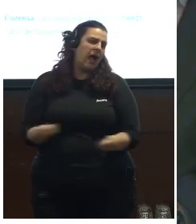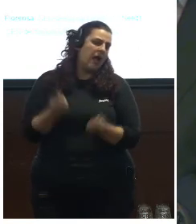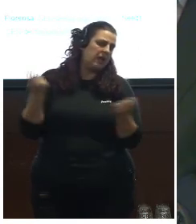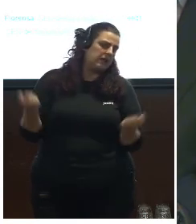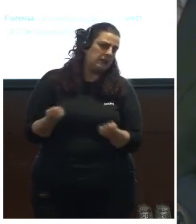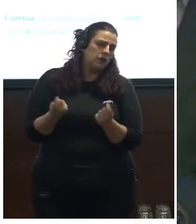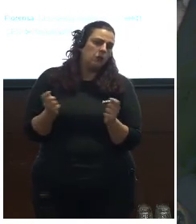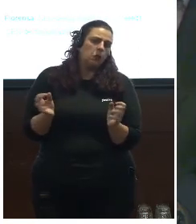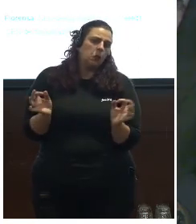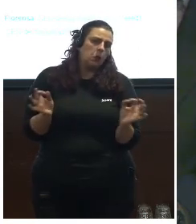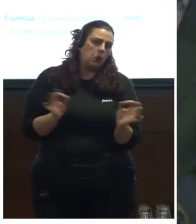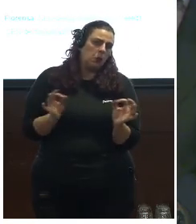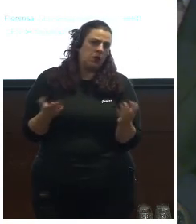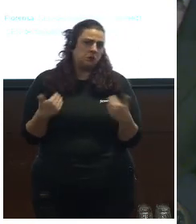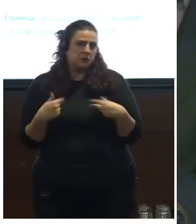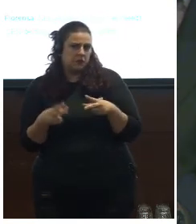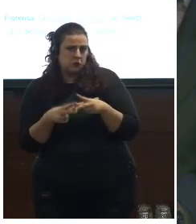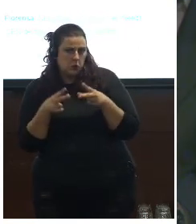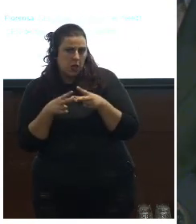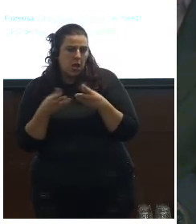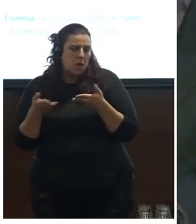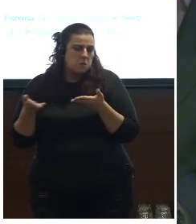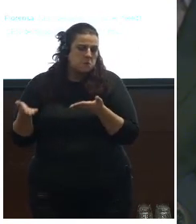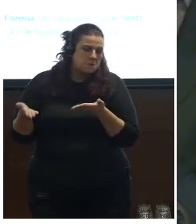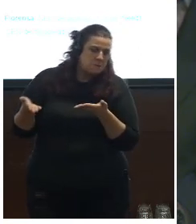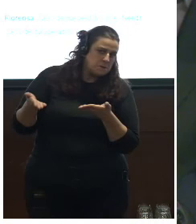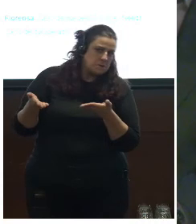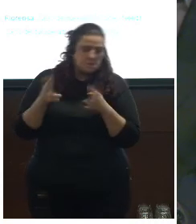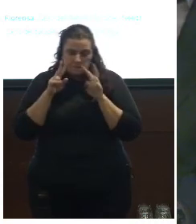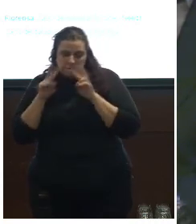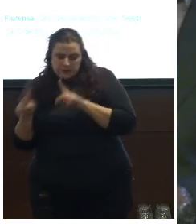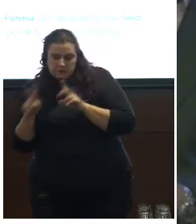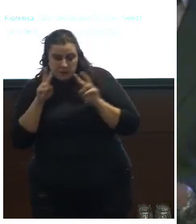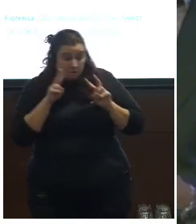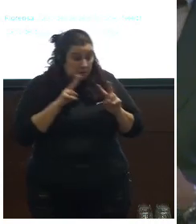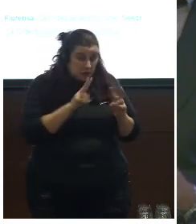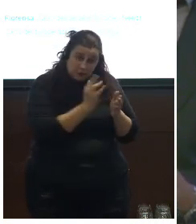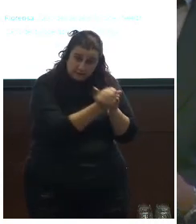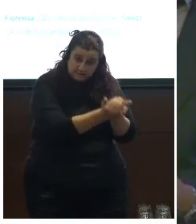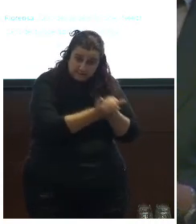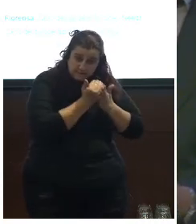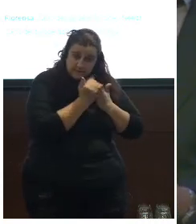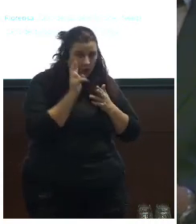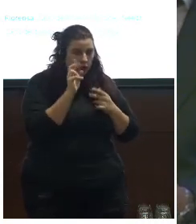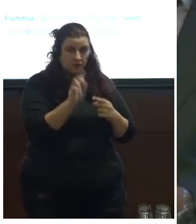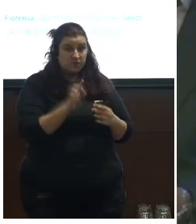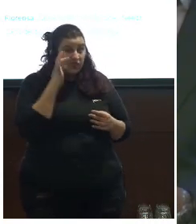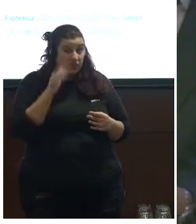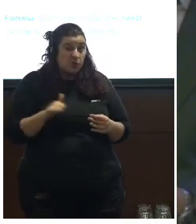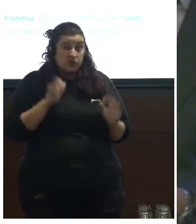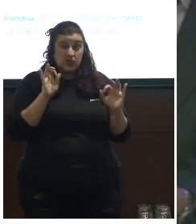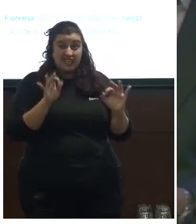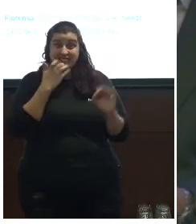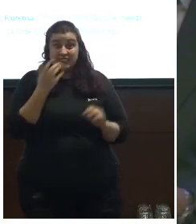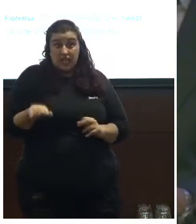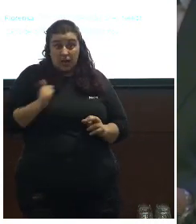de responsabilidad social, y quizás por allí lo ven más, pero realmente la oportunidad de mercado está, y que la sepa